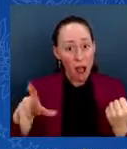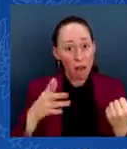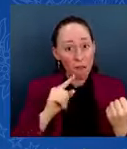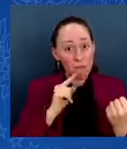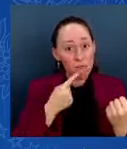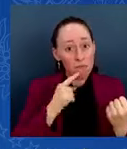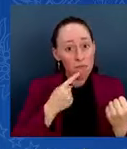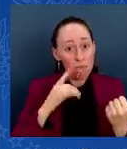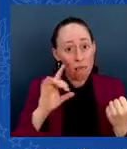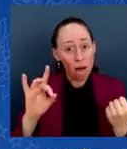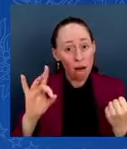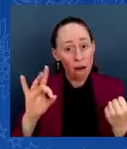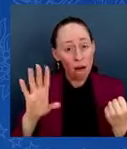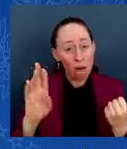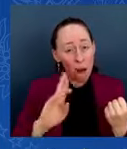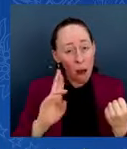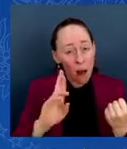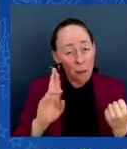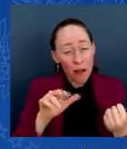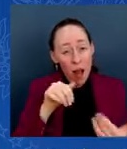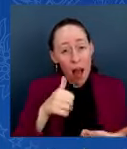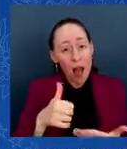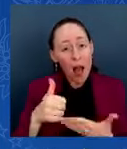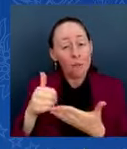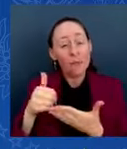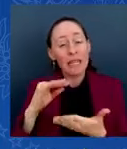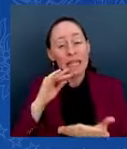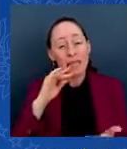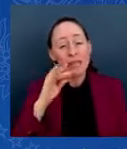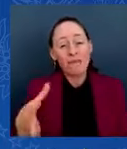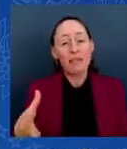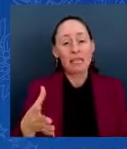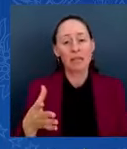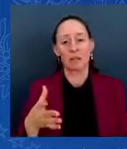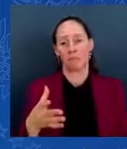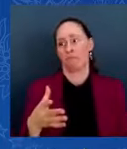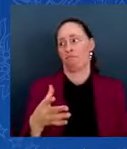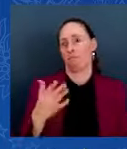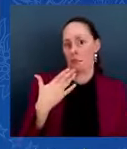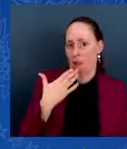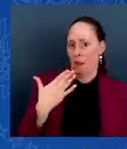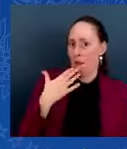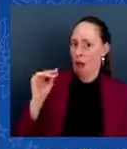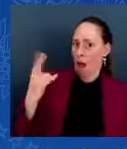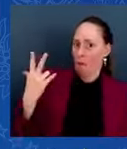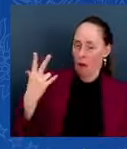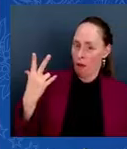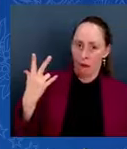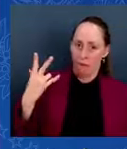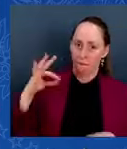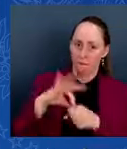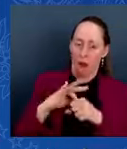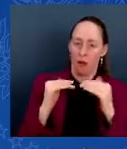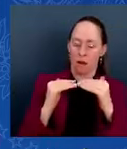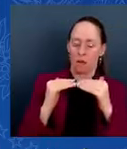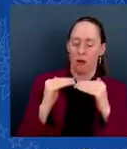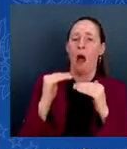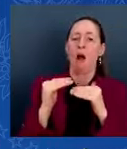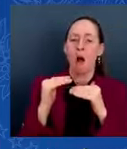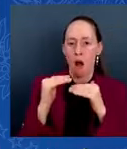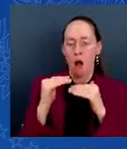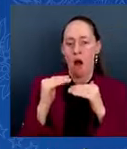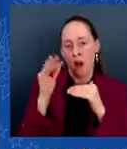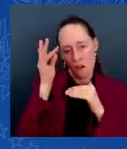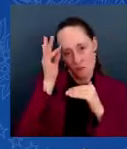passed the Inflation Reduction Act thanks to the tie-breaking vote of Kamala made it possible. Folks, it